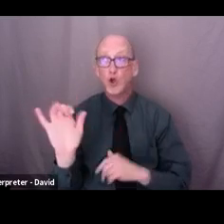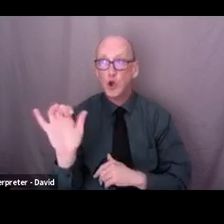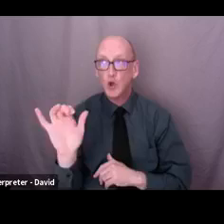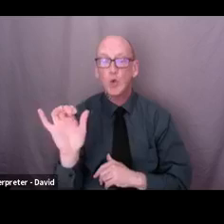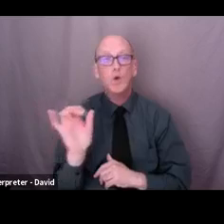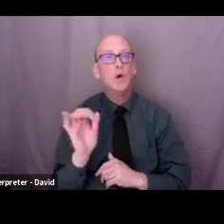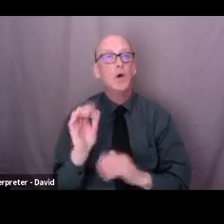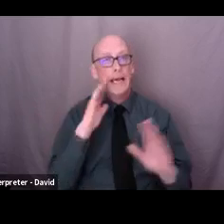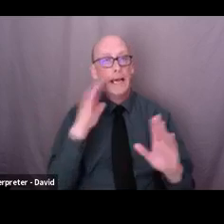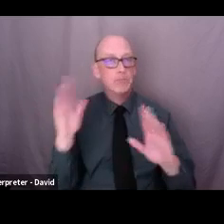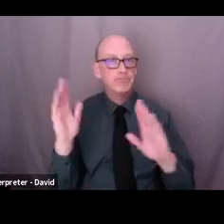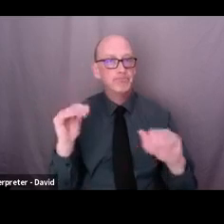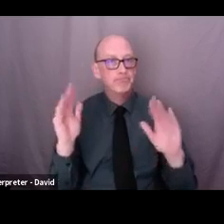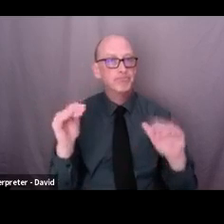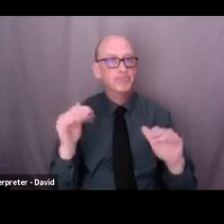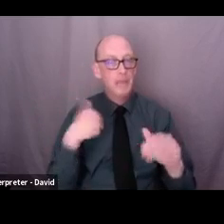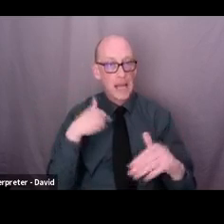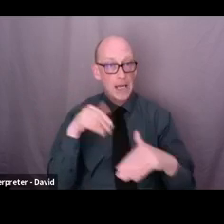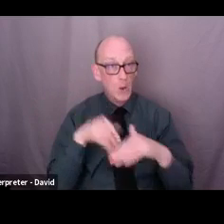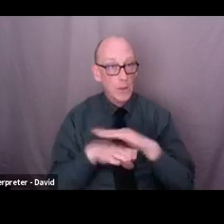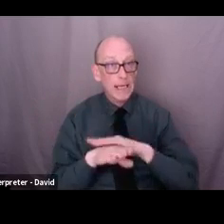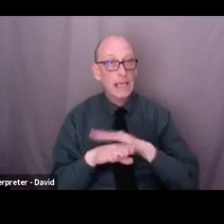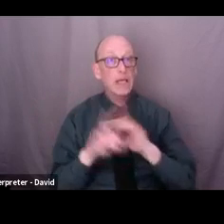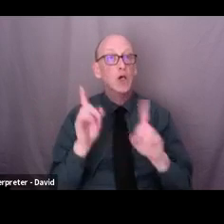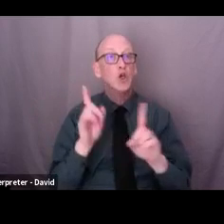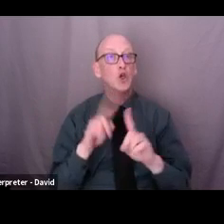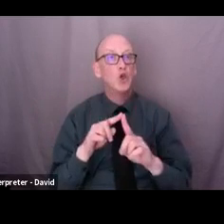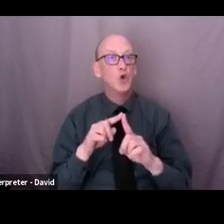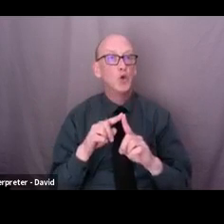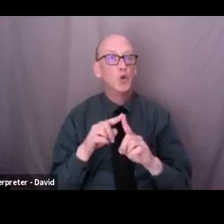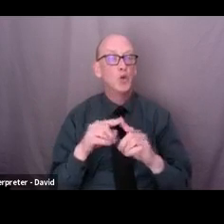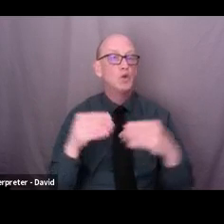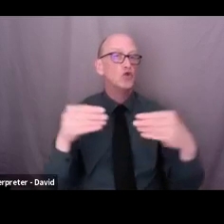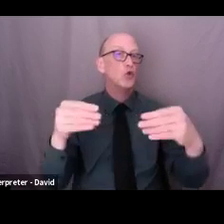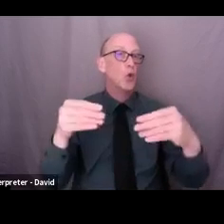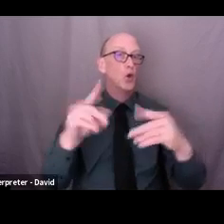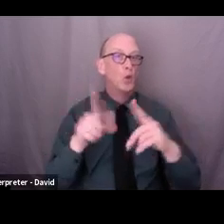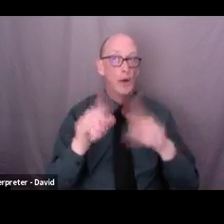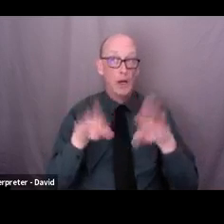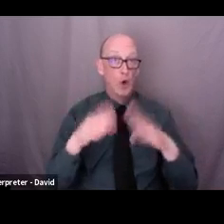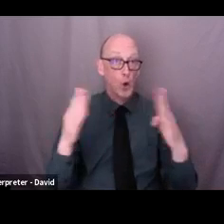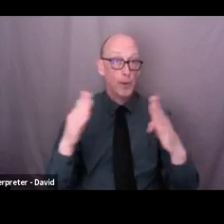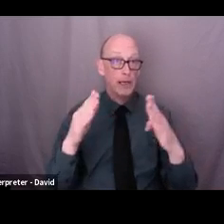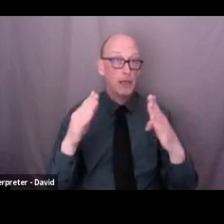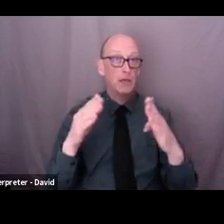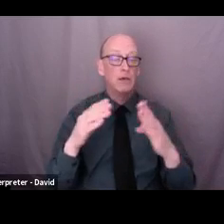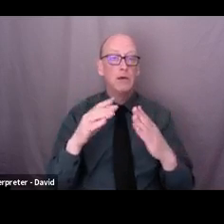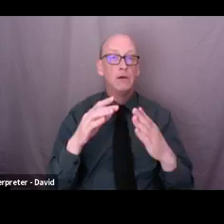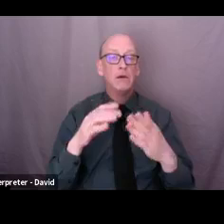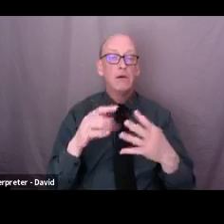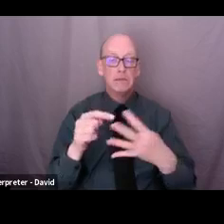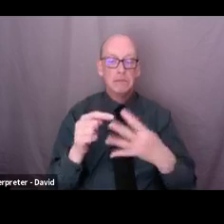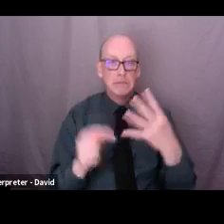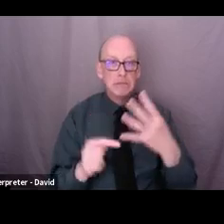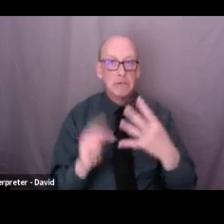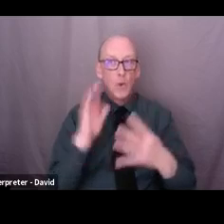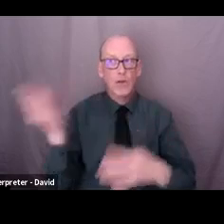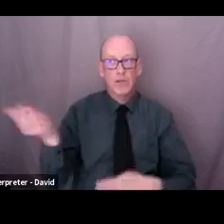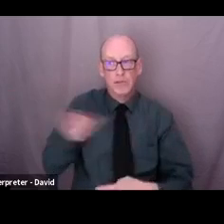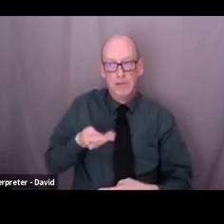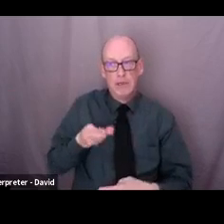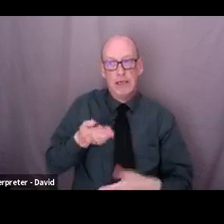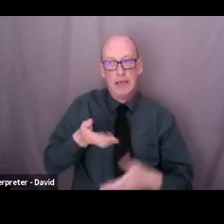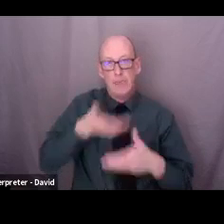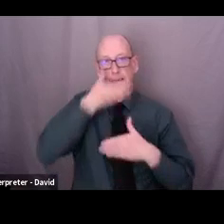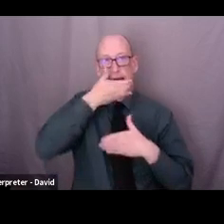the expectation that I go into a retail store when it opens in the middle of the month and they're going to hand me a mask is probably